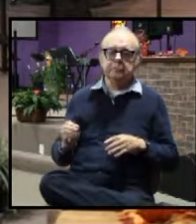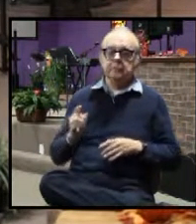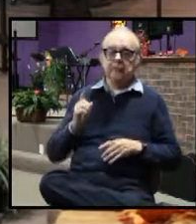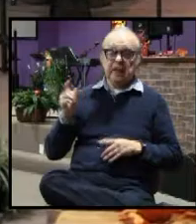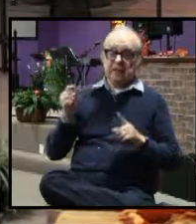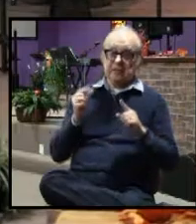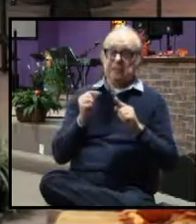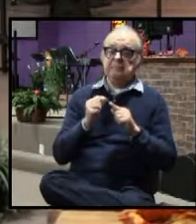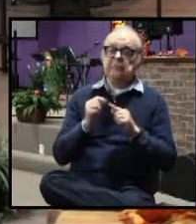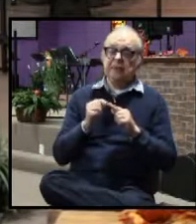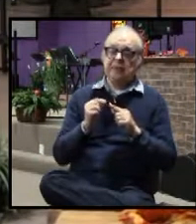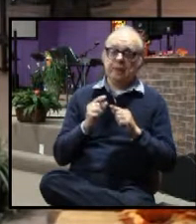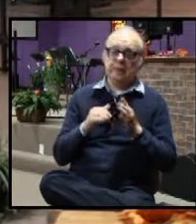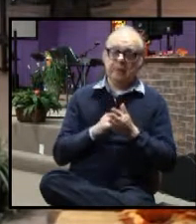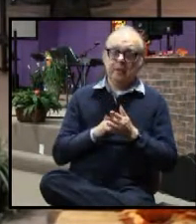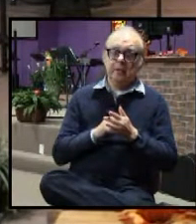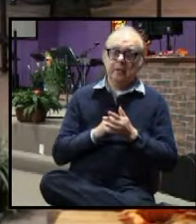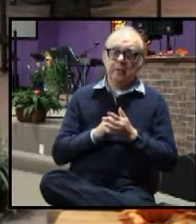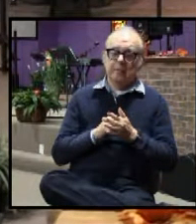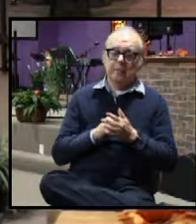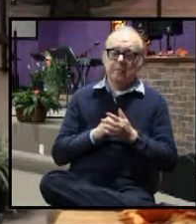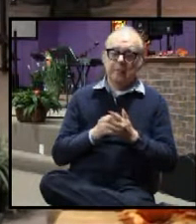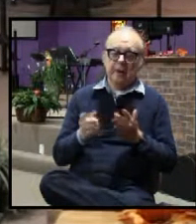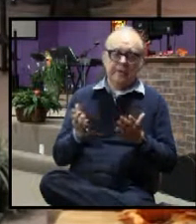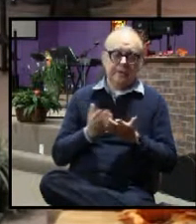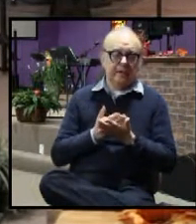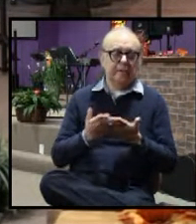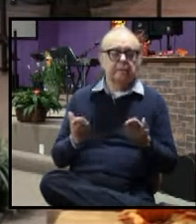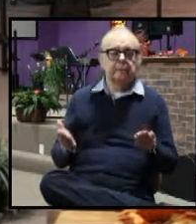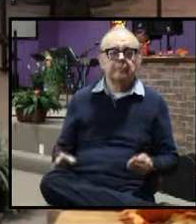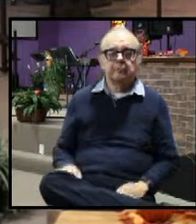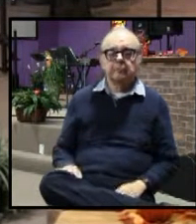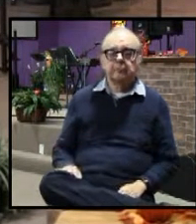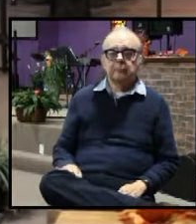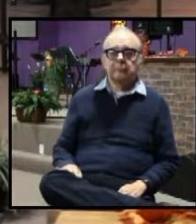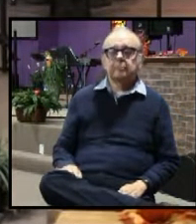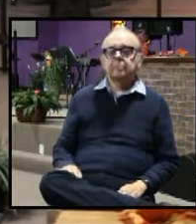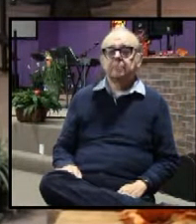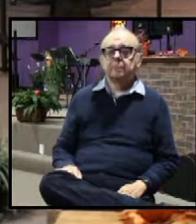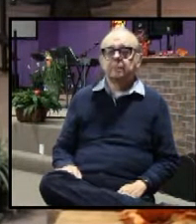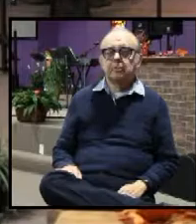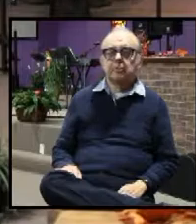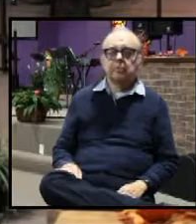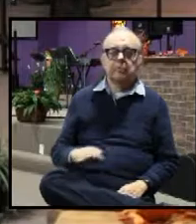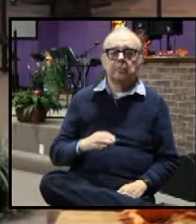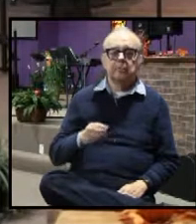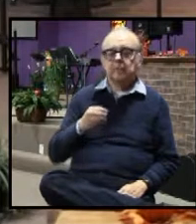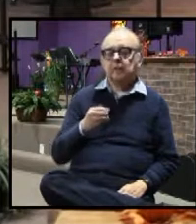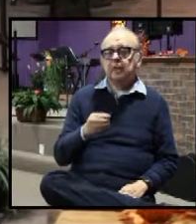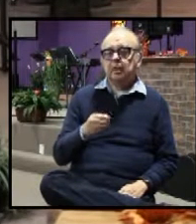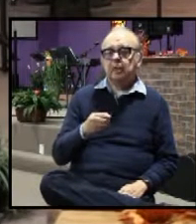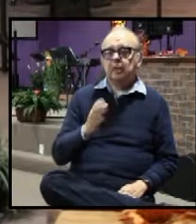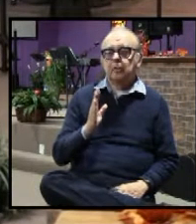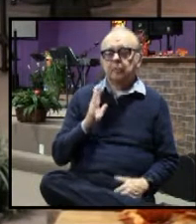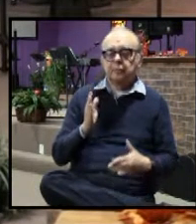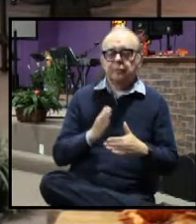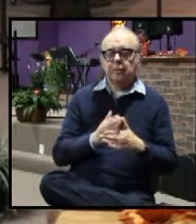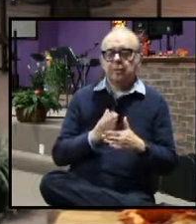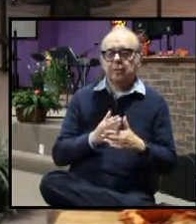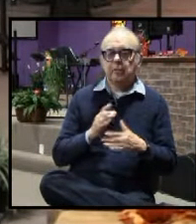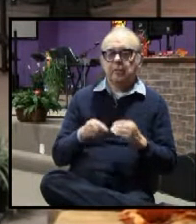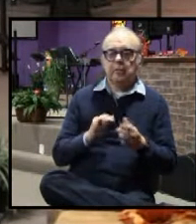And he is very specific about those things that he does. And he wants, and he